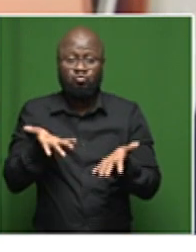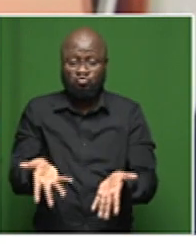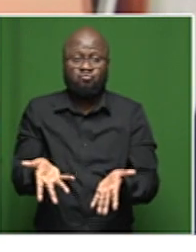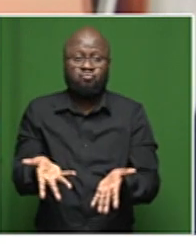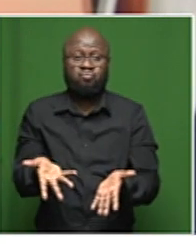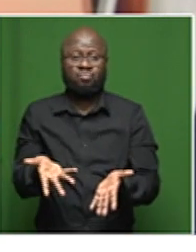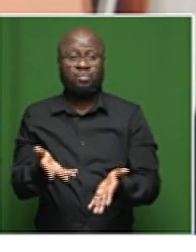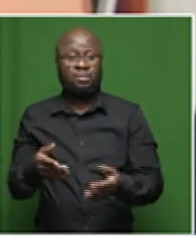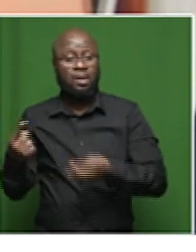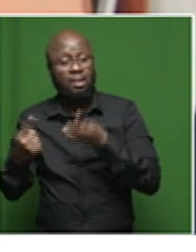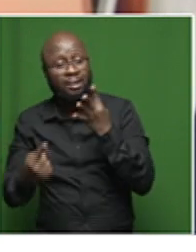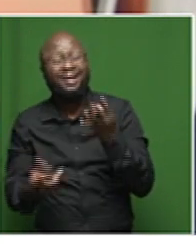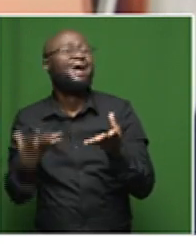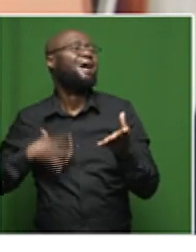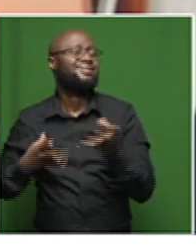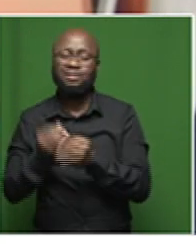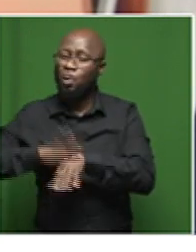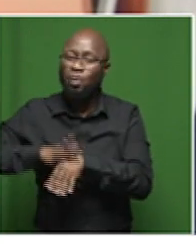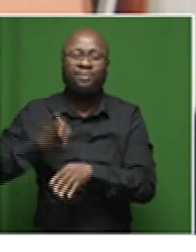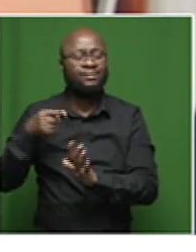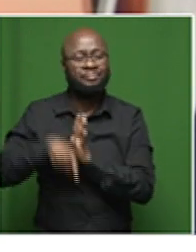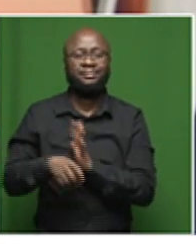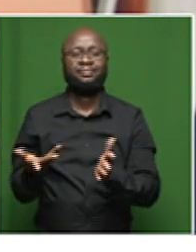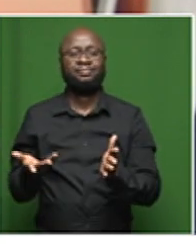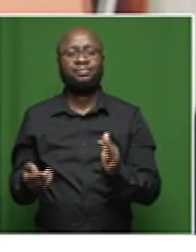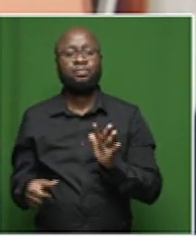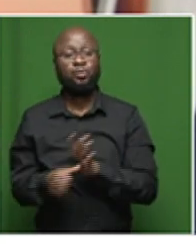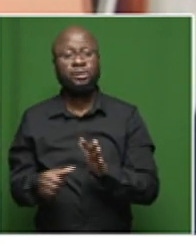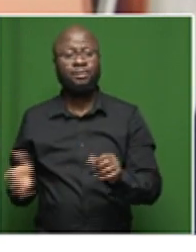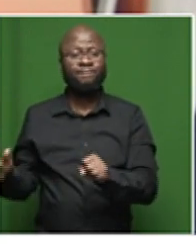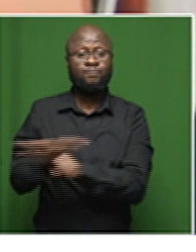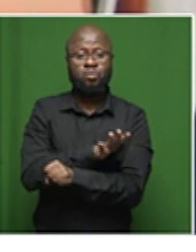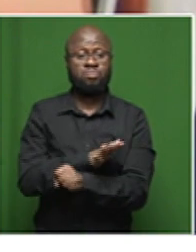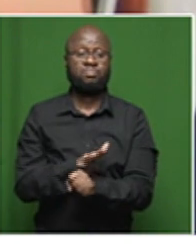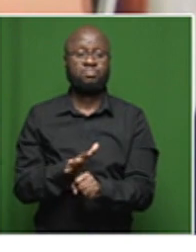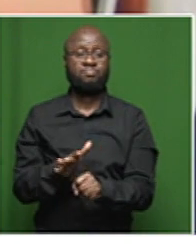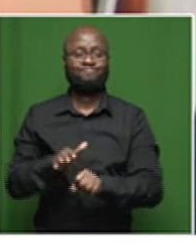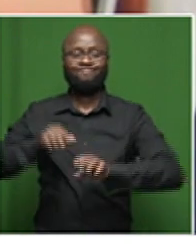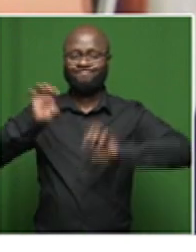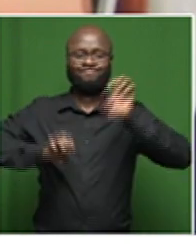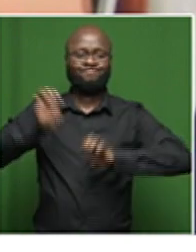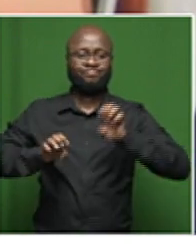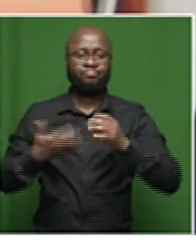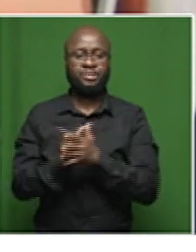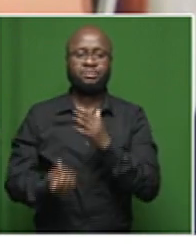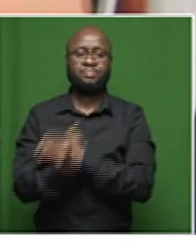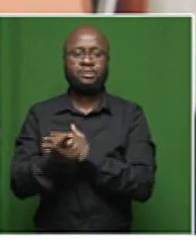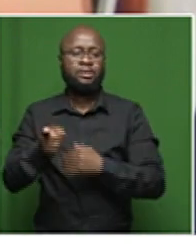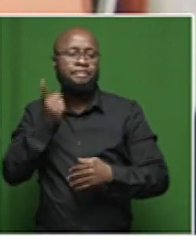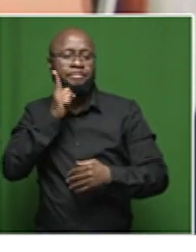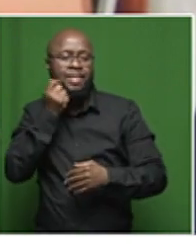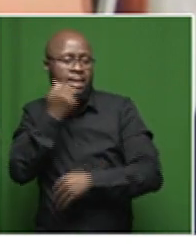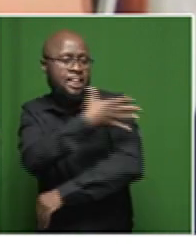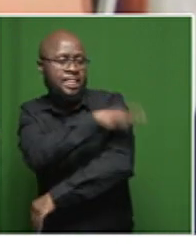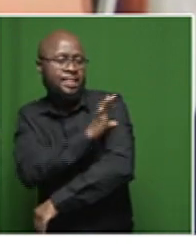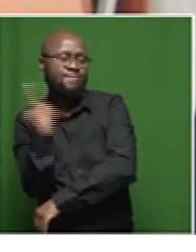causes, which is why it's important for it to be assessed holistically. It is best done in men's clinic or with a urologist to